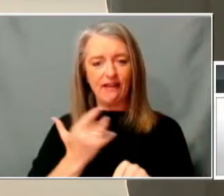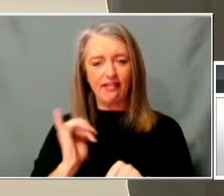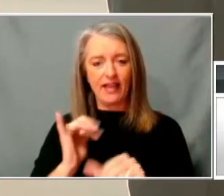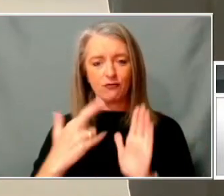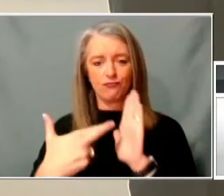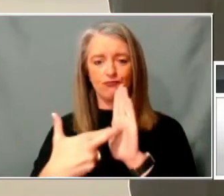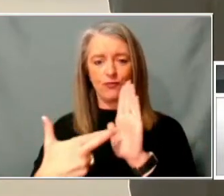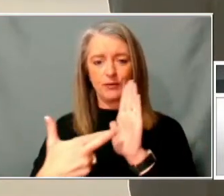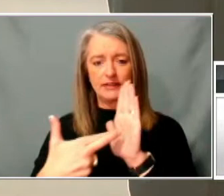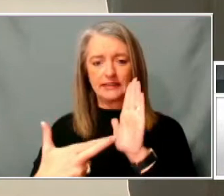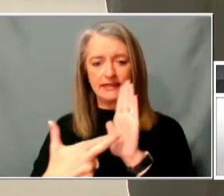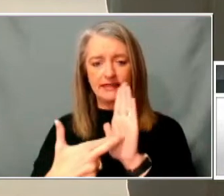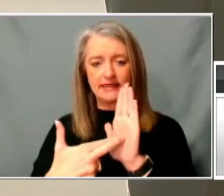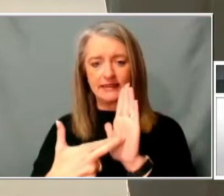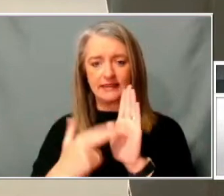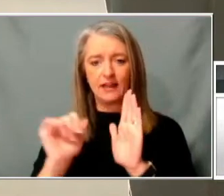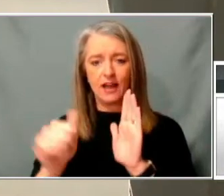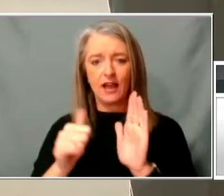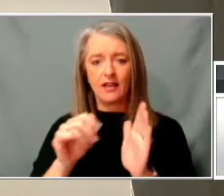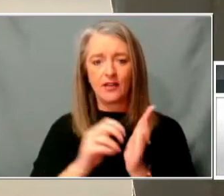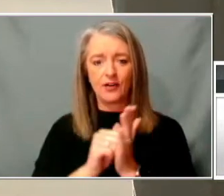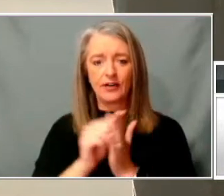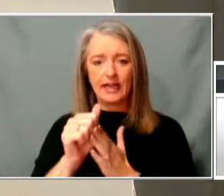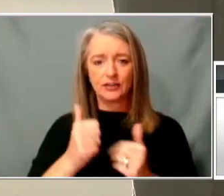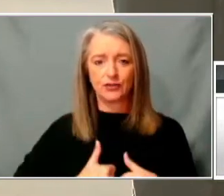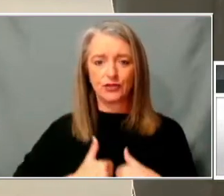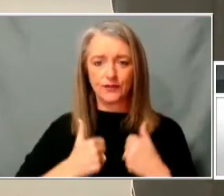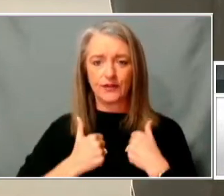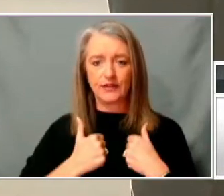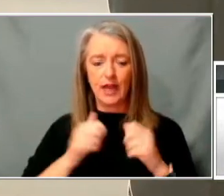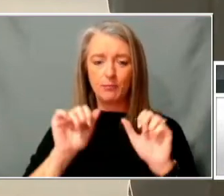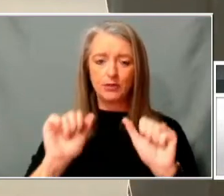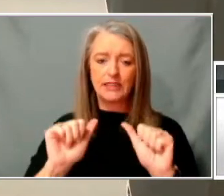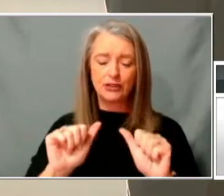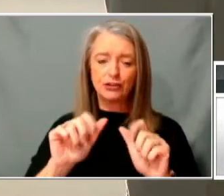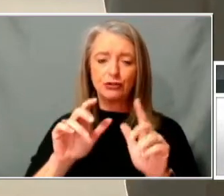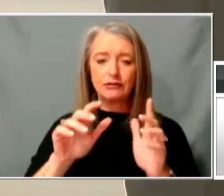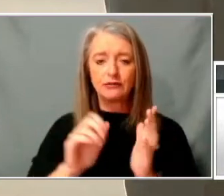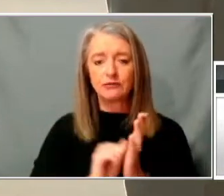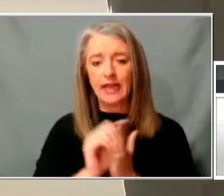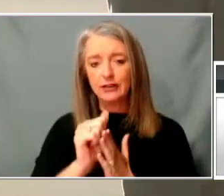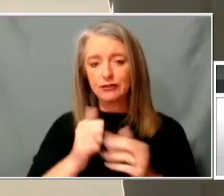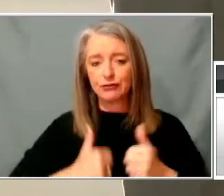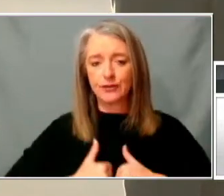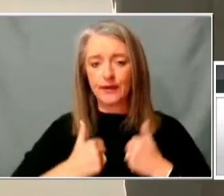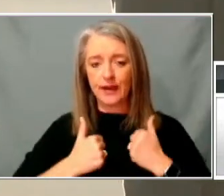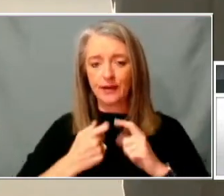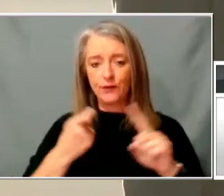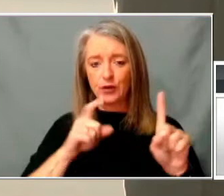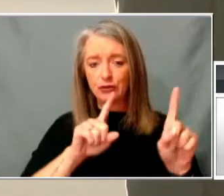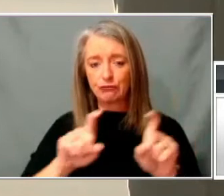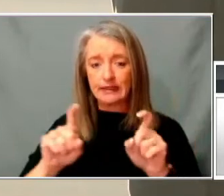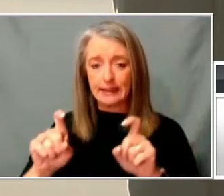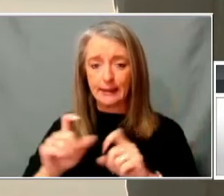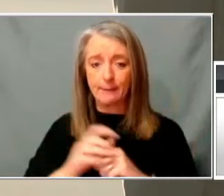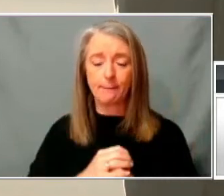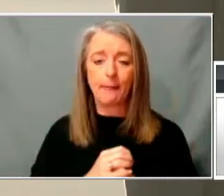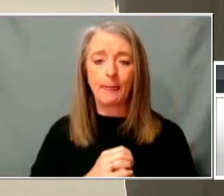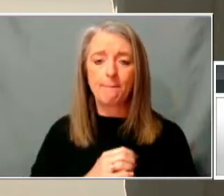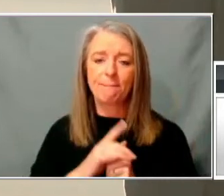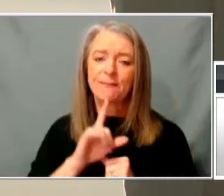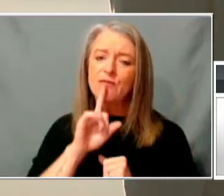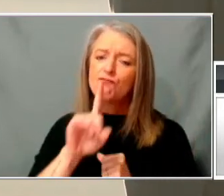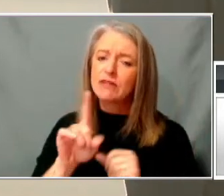representing other cancer survivors and potential cancer survivors from screenings? Right. I mean, I think it's such an